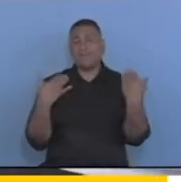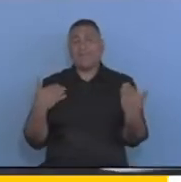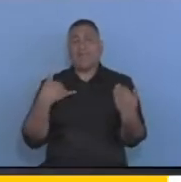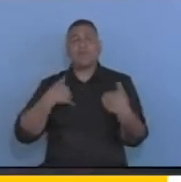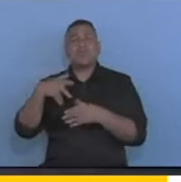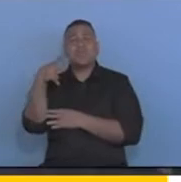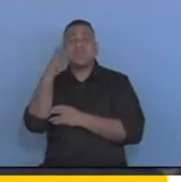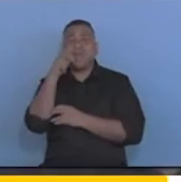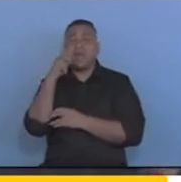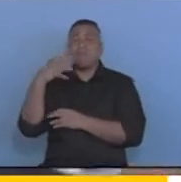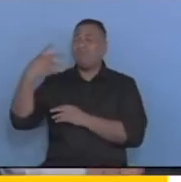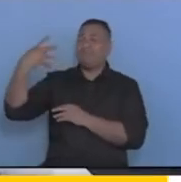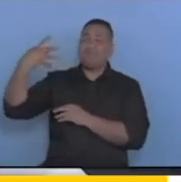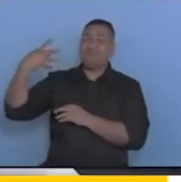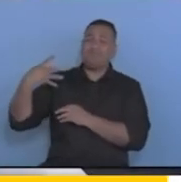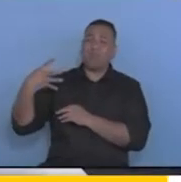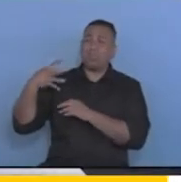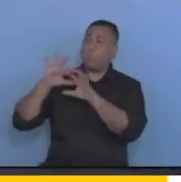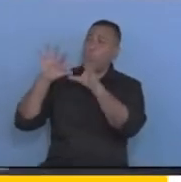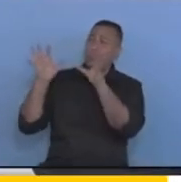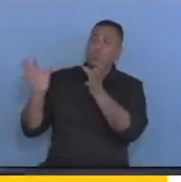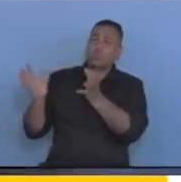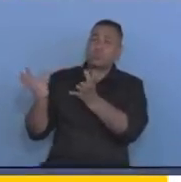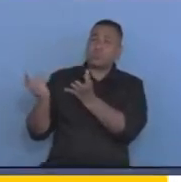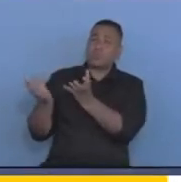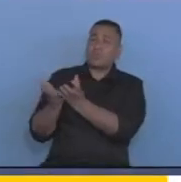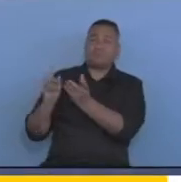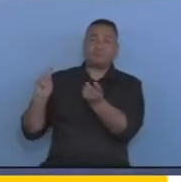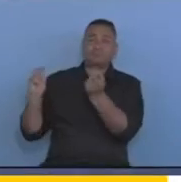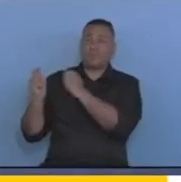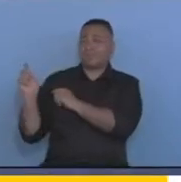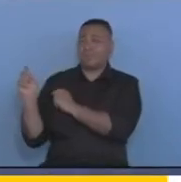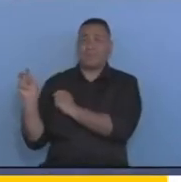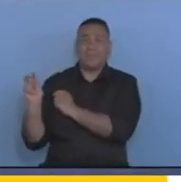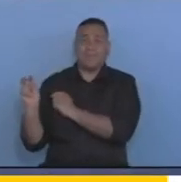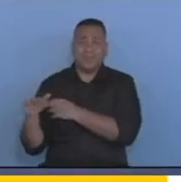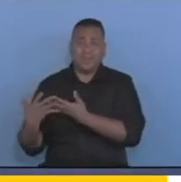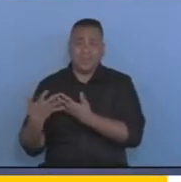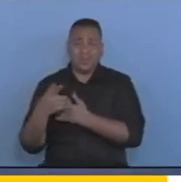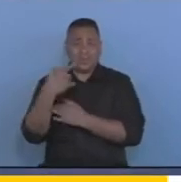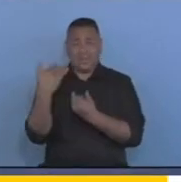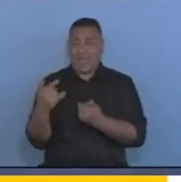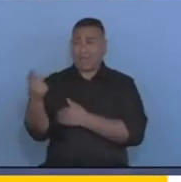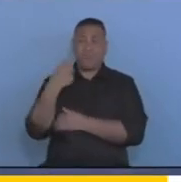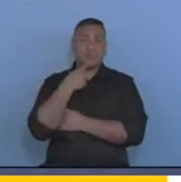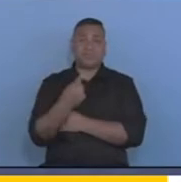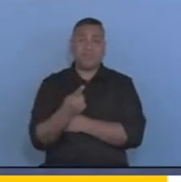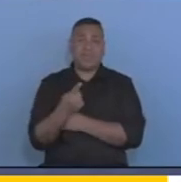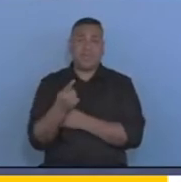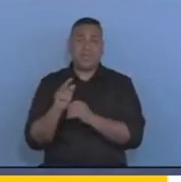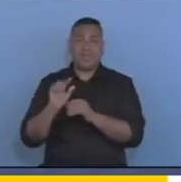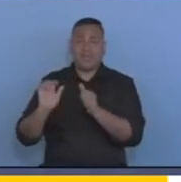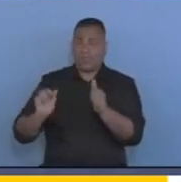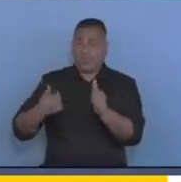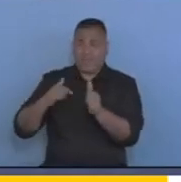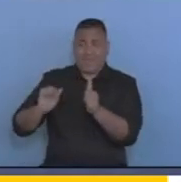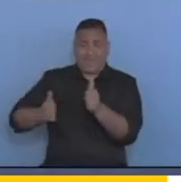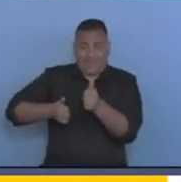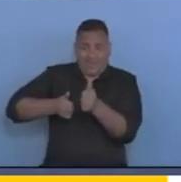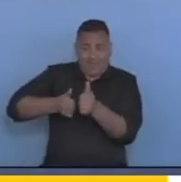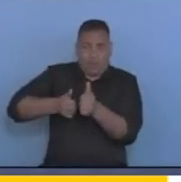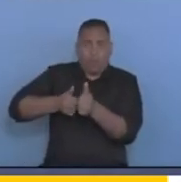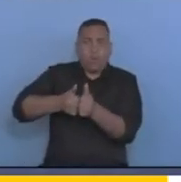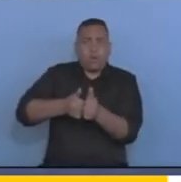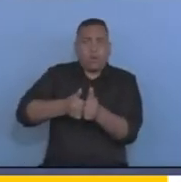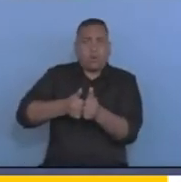revolution. We're constantly hearing it. Exactly. And you've just said now, you sort of keep up with that. Now, something as big as that, and especially the advancement